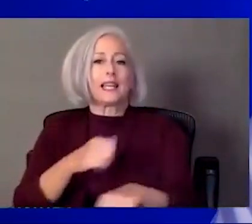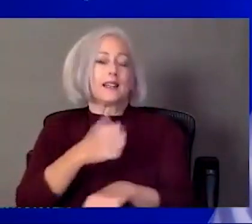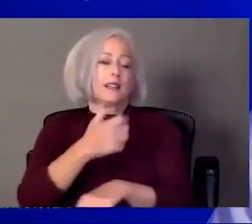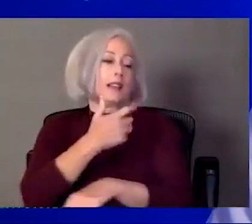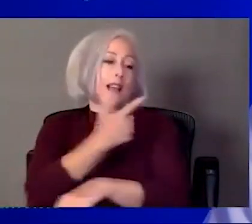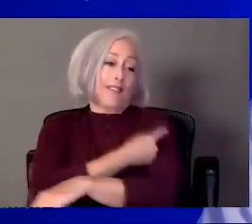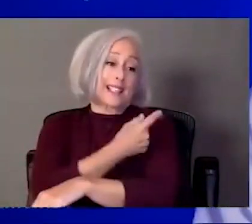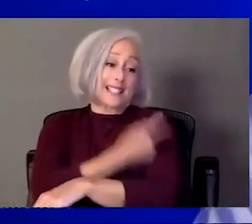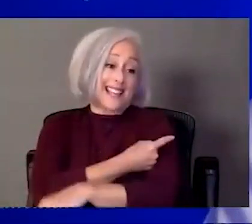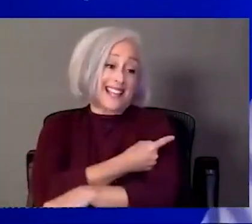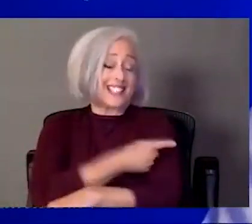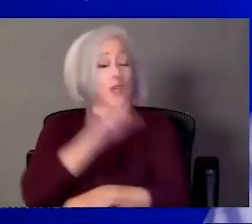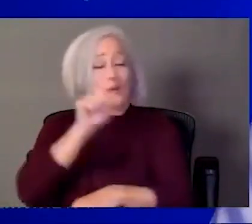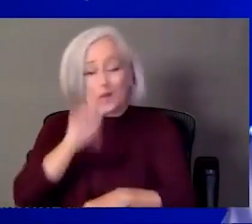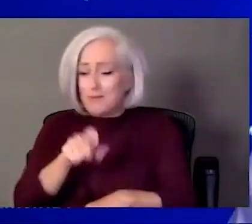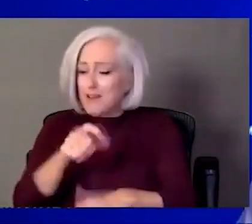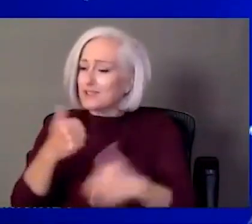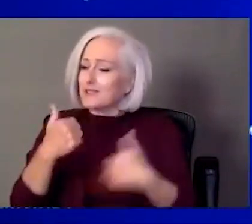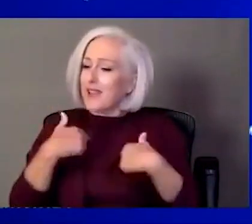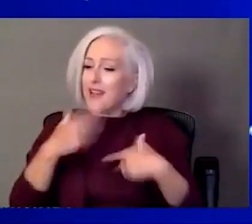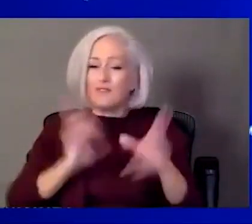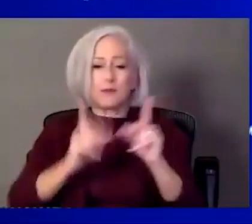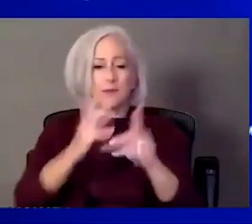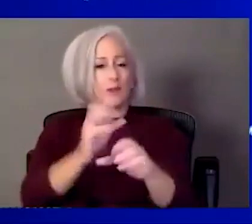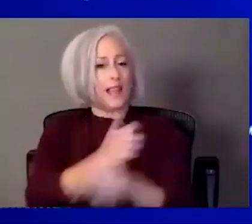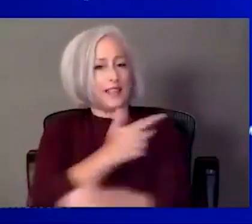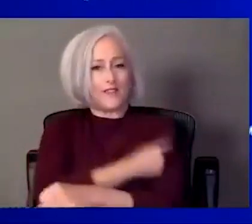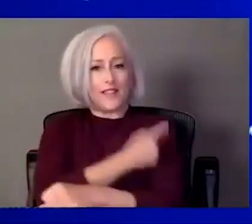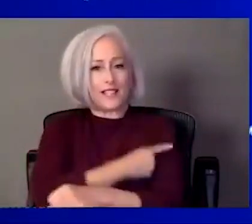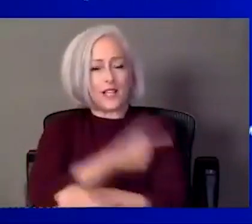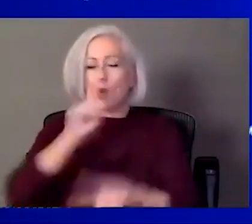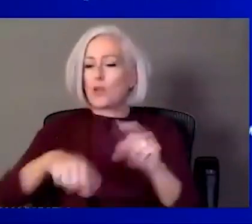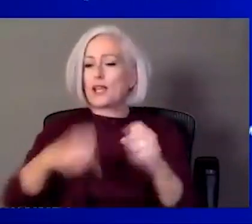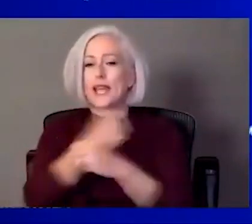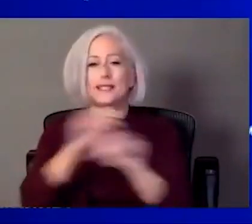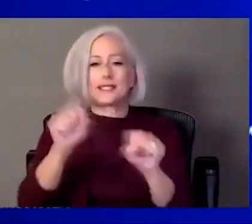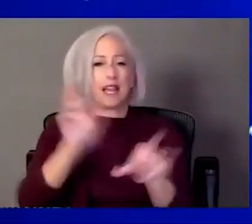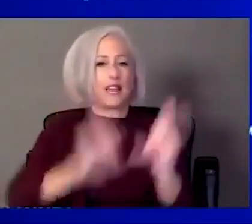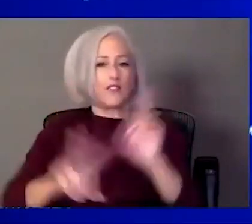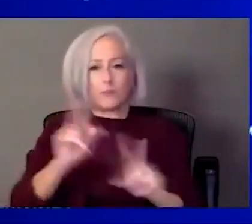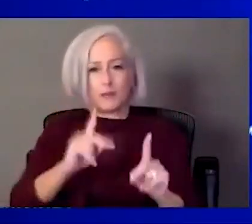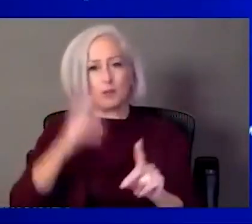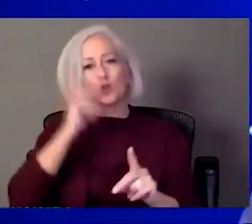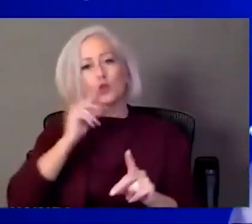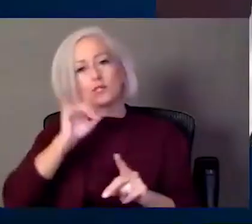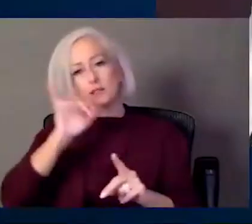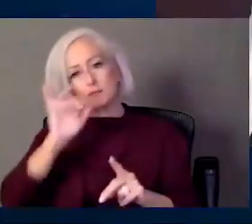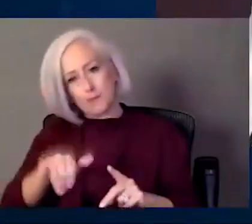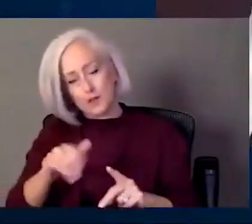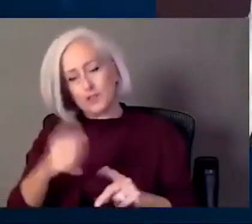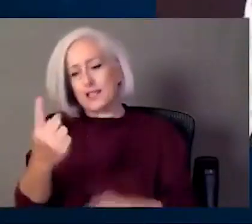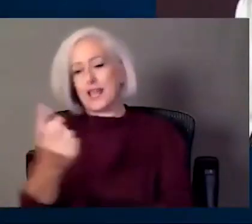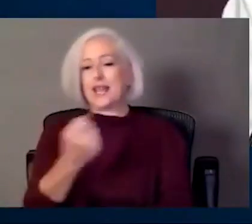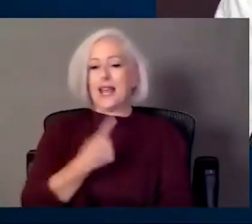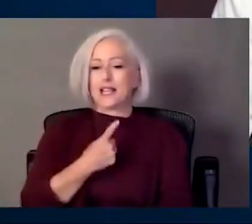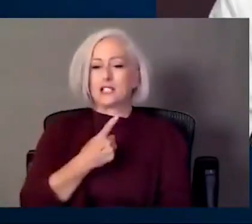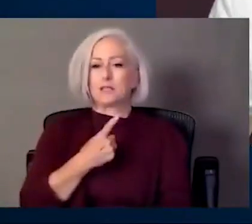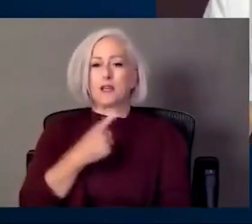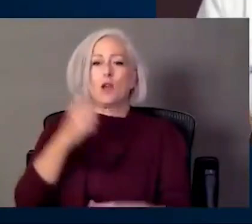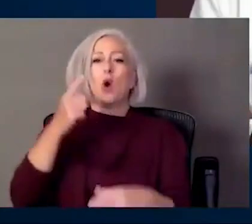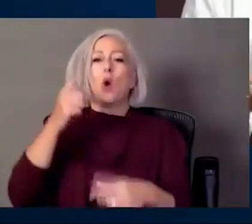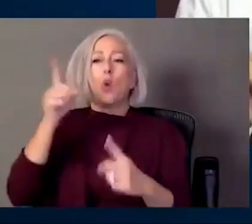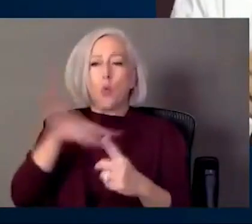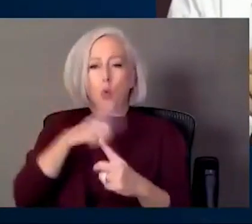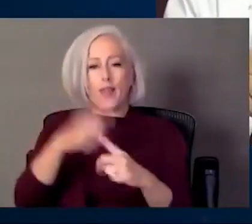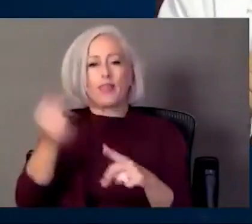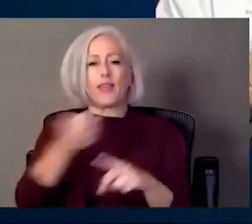people vaccinated because we can save people from having to undergo that and having to ask the question when they're in the hospital. And just for those of